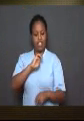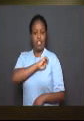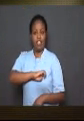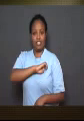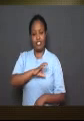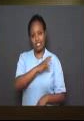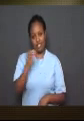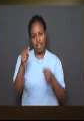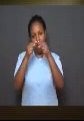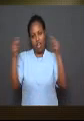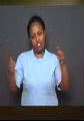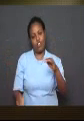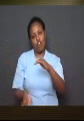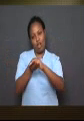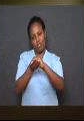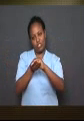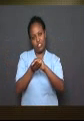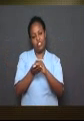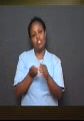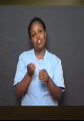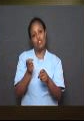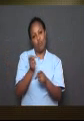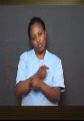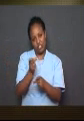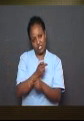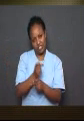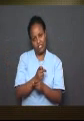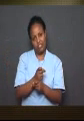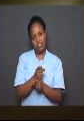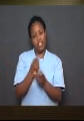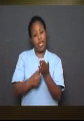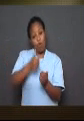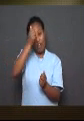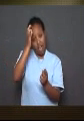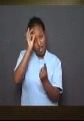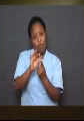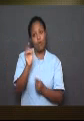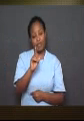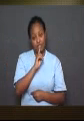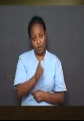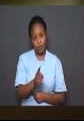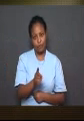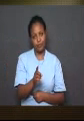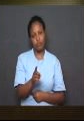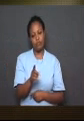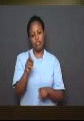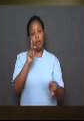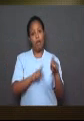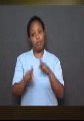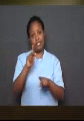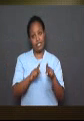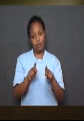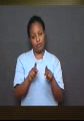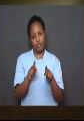and Anti-Corruption Commission. Its main objective is to create a society that